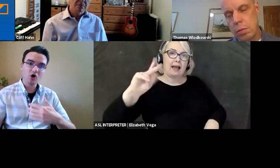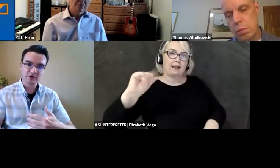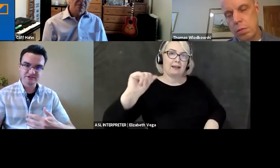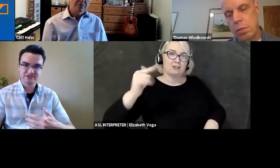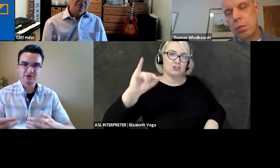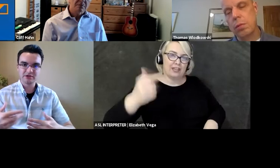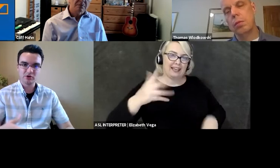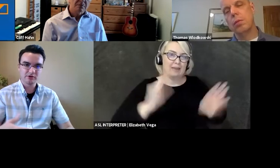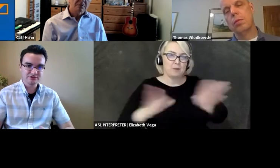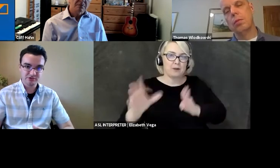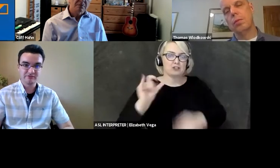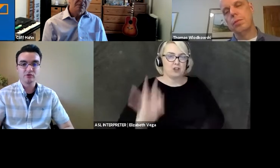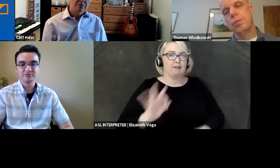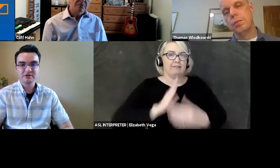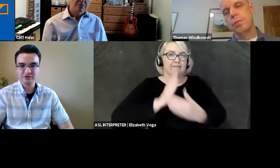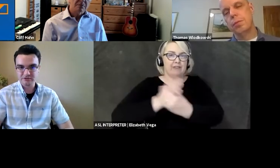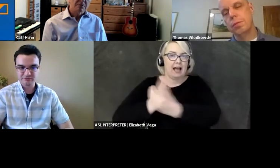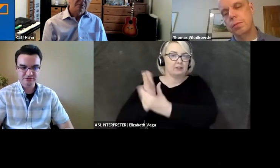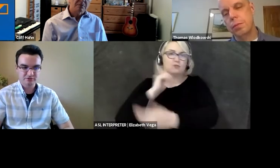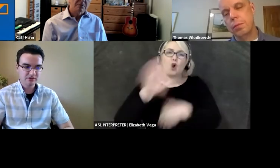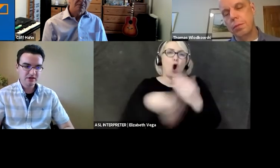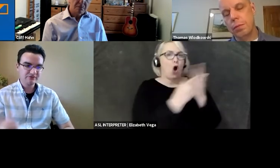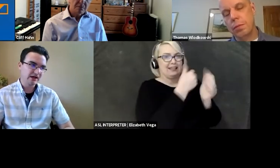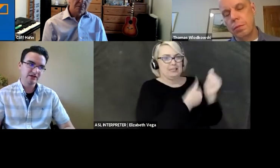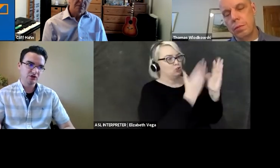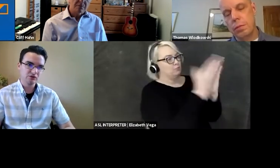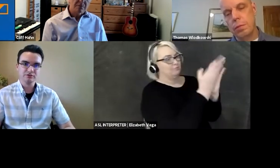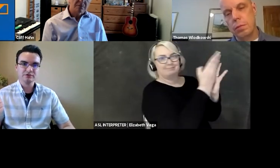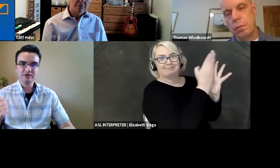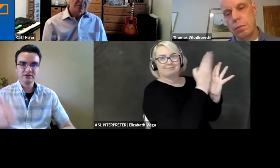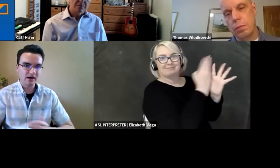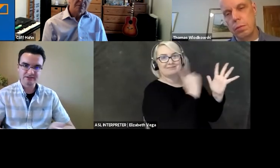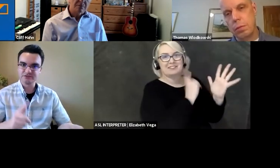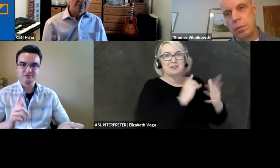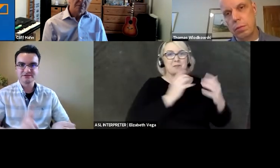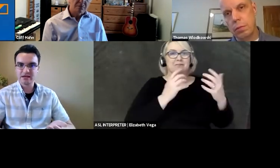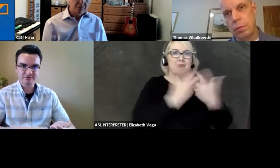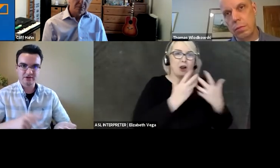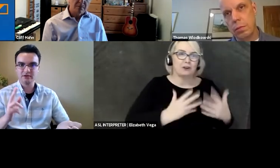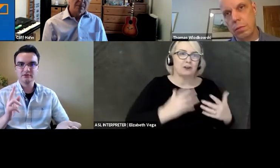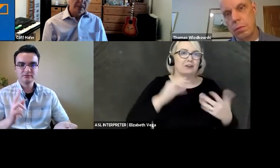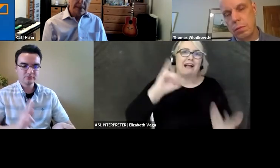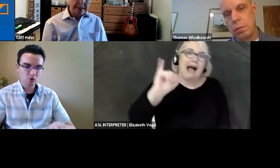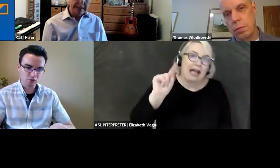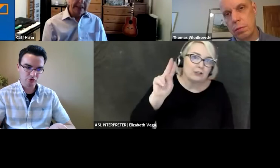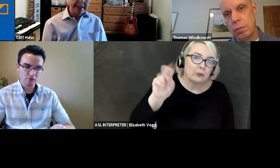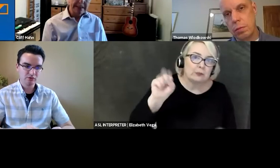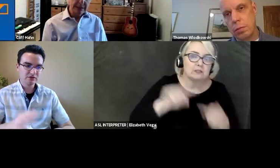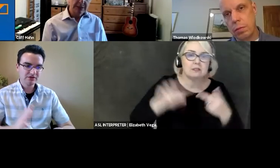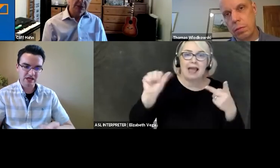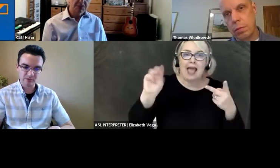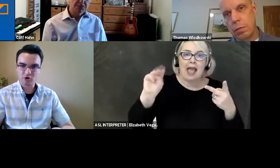for all participating partners and platforms that we deliver to. That can include iTunes, Amazon,